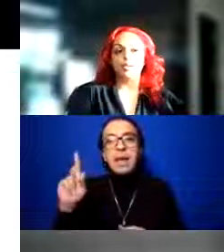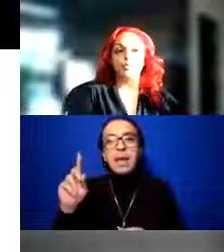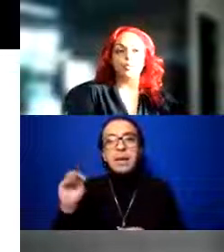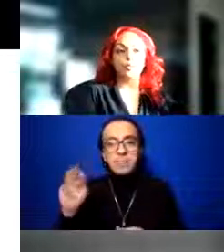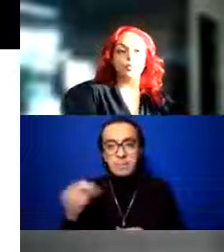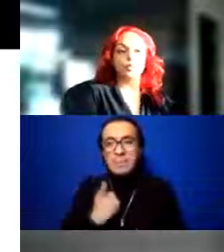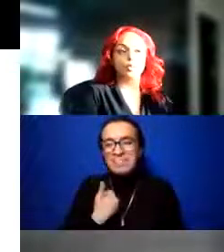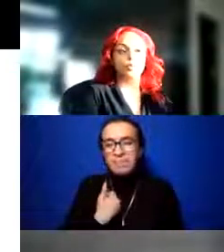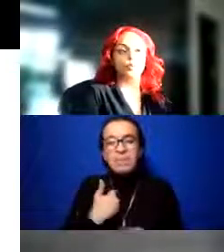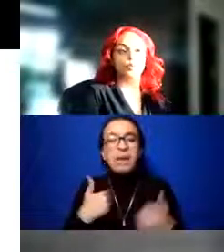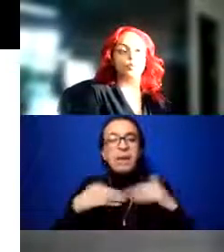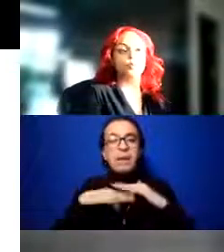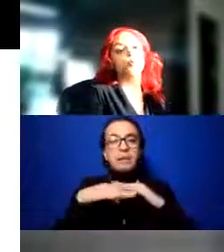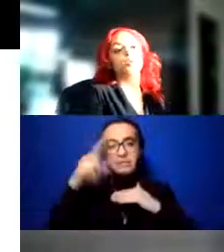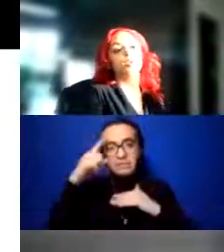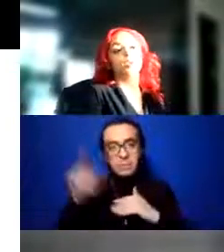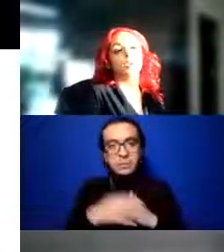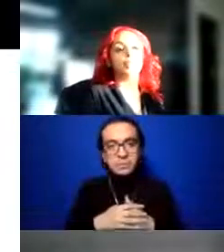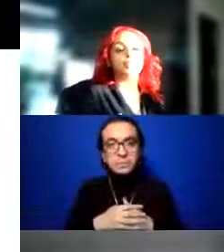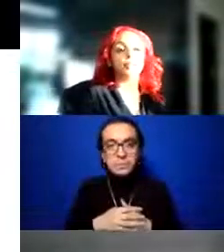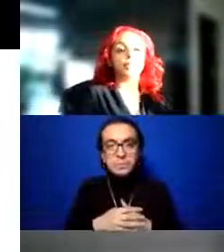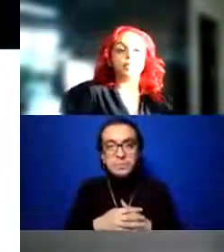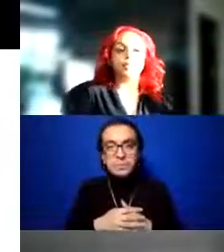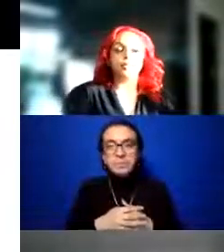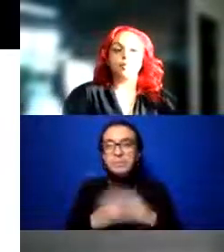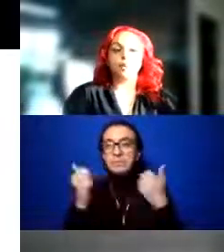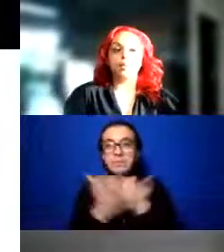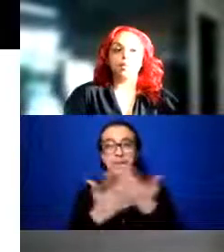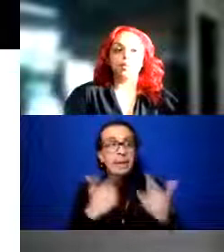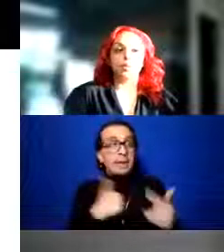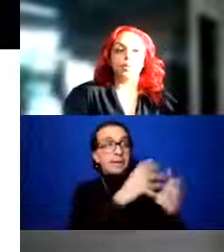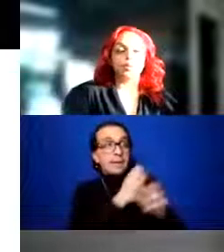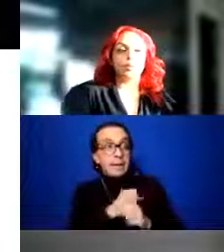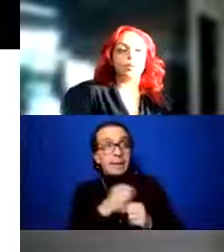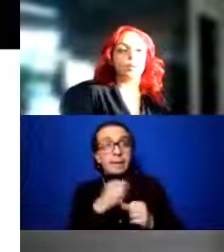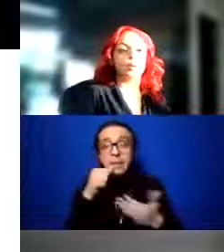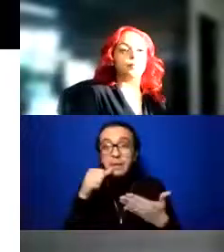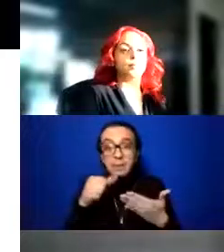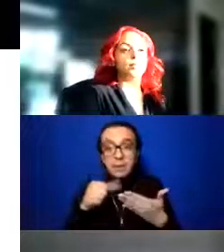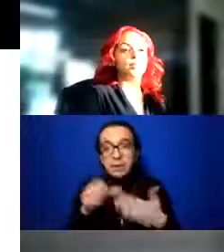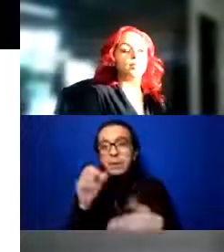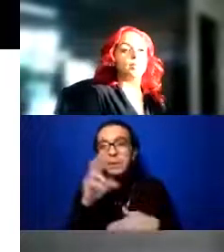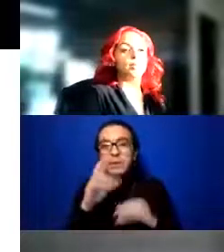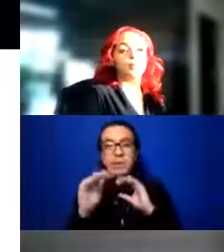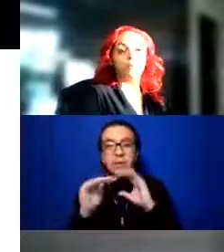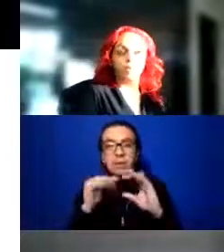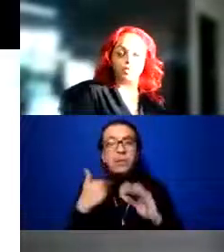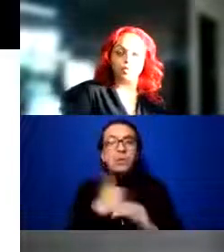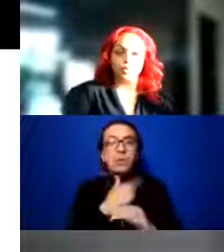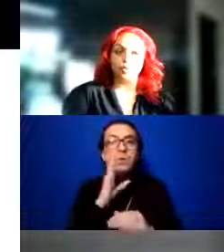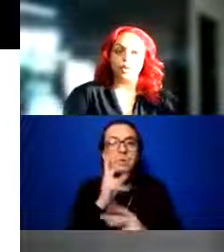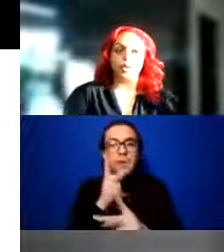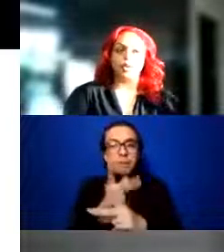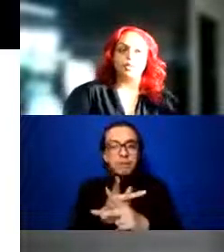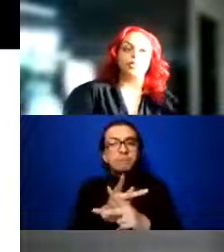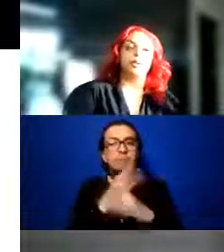have access to. So everything that I receive via mail or via email is kept